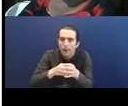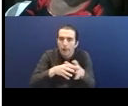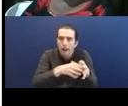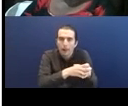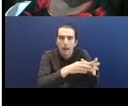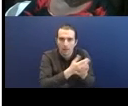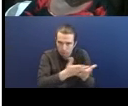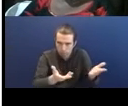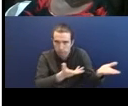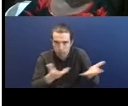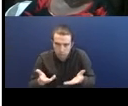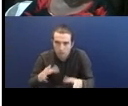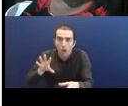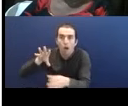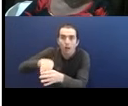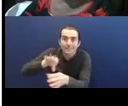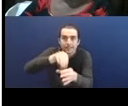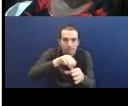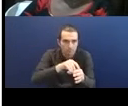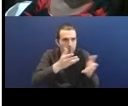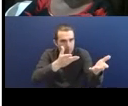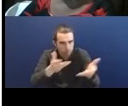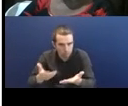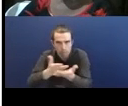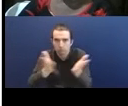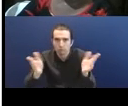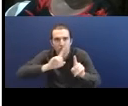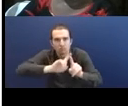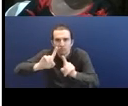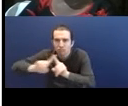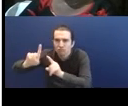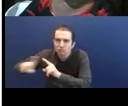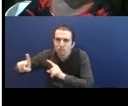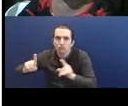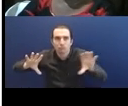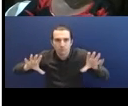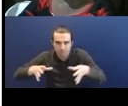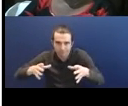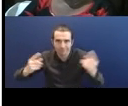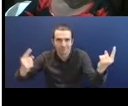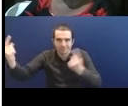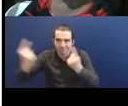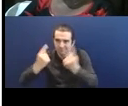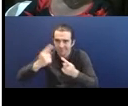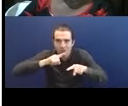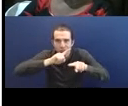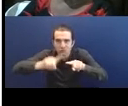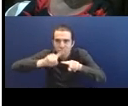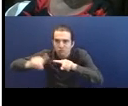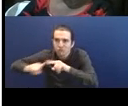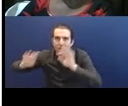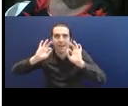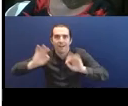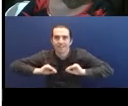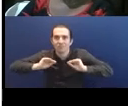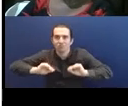to accommodate the differing requirements and identities of individual students, together with a commitment to